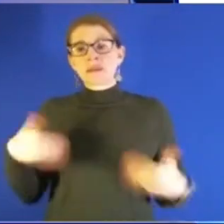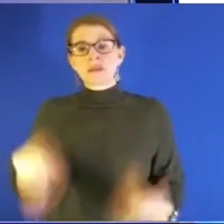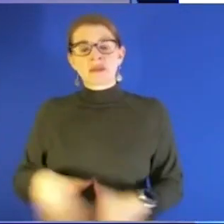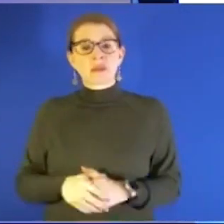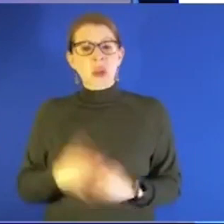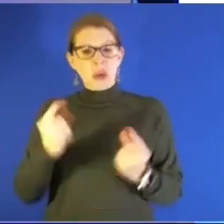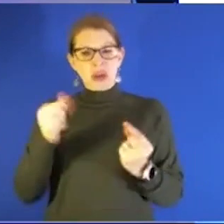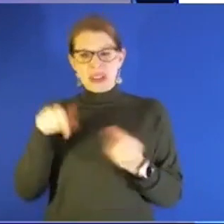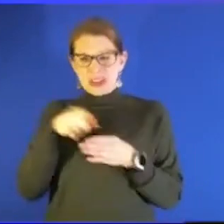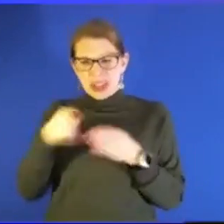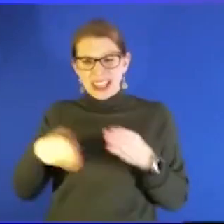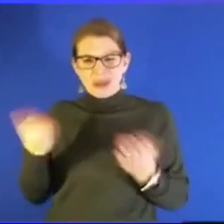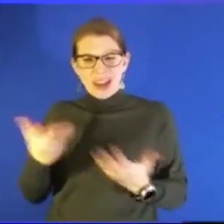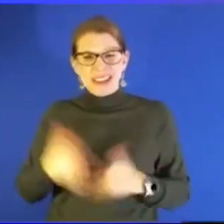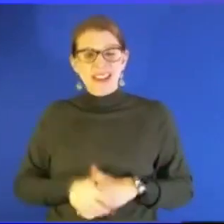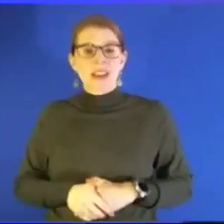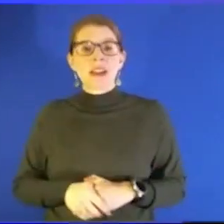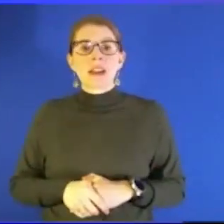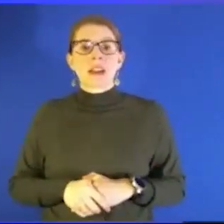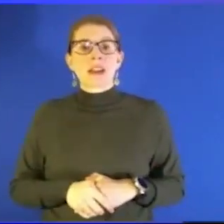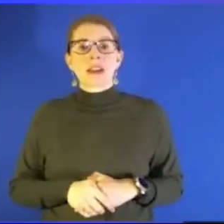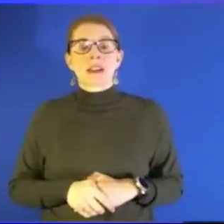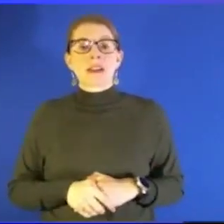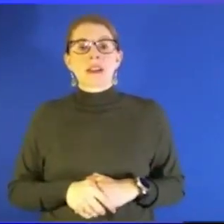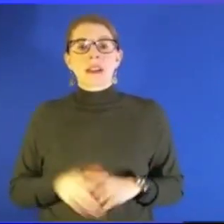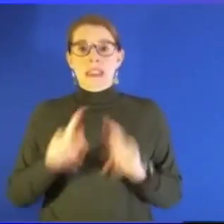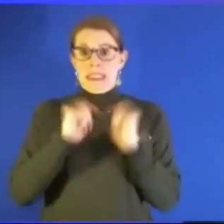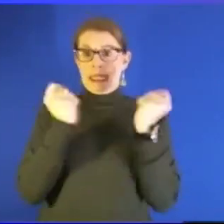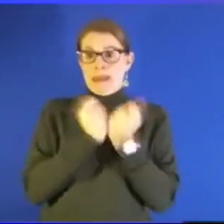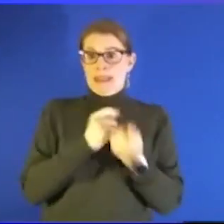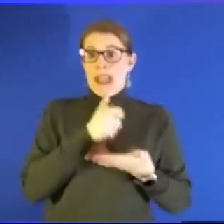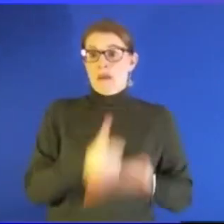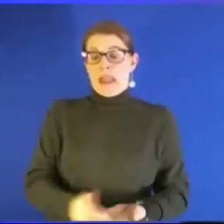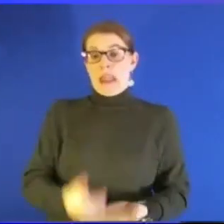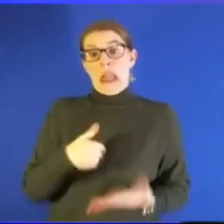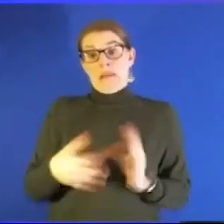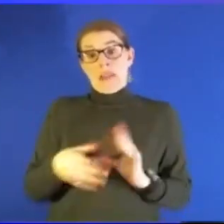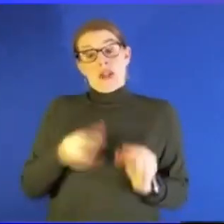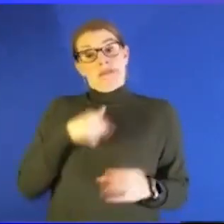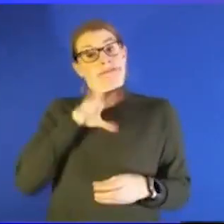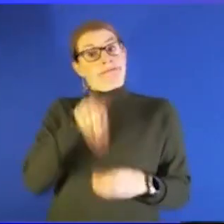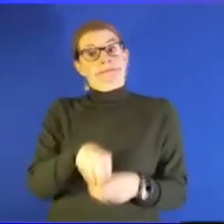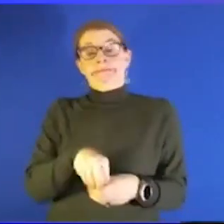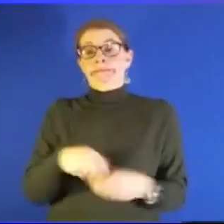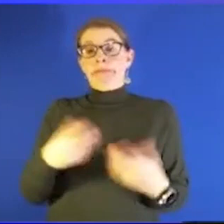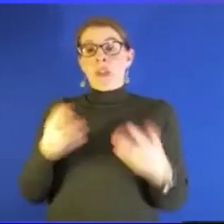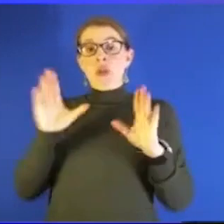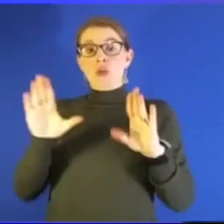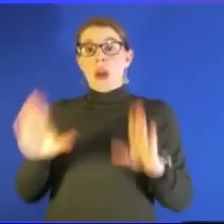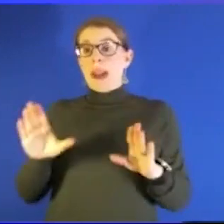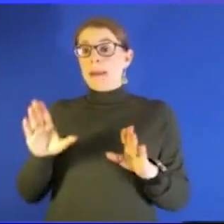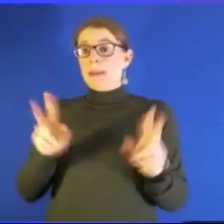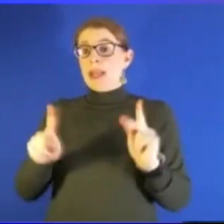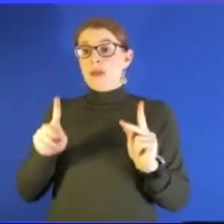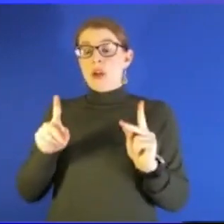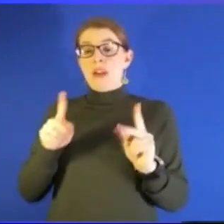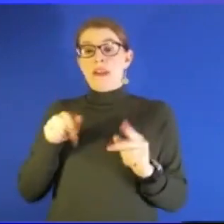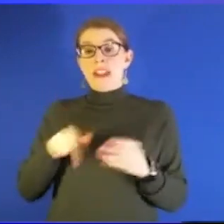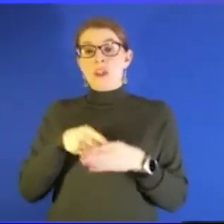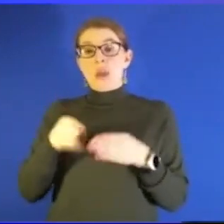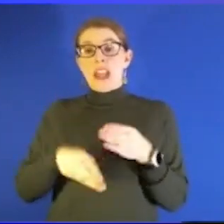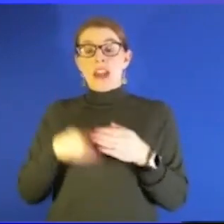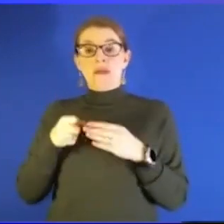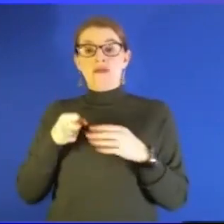weekend? We've got teams helping out, as I mentioned, and so we had some great people in this weekend helping to do all the